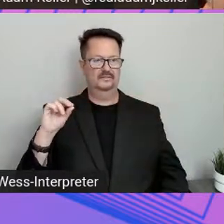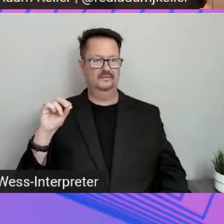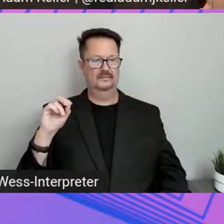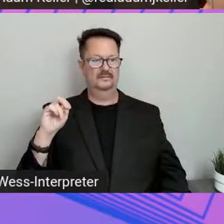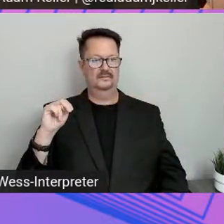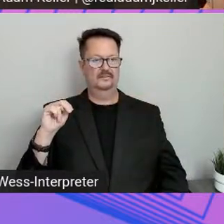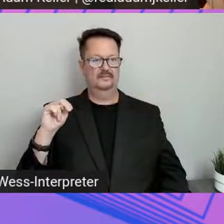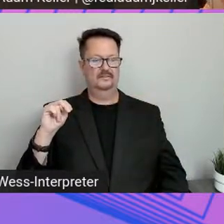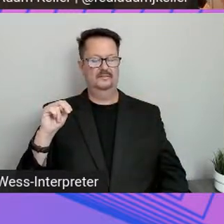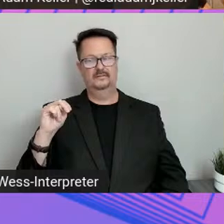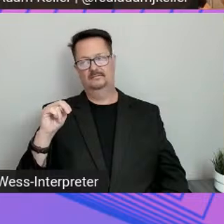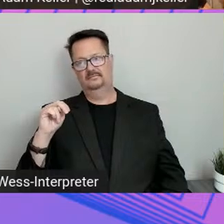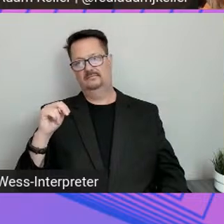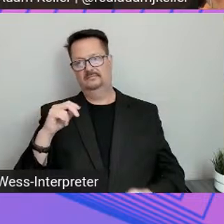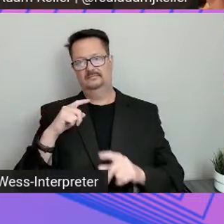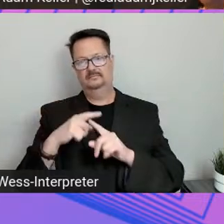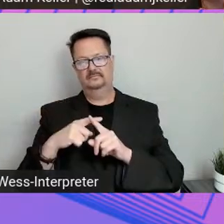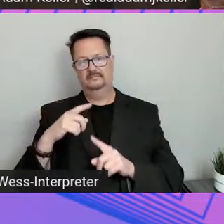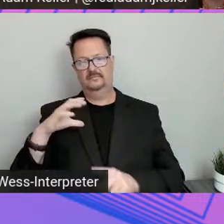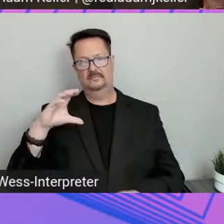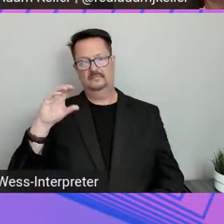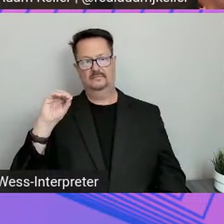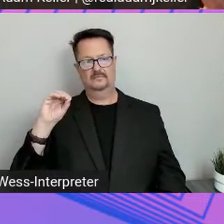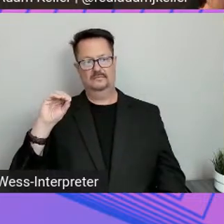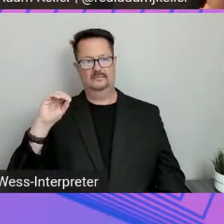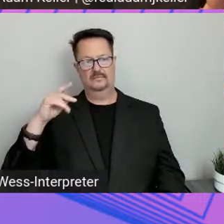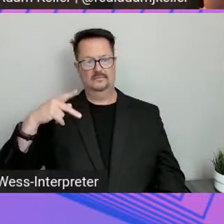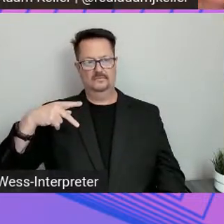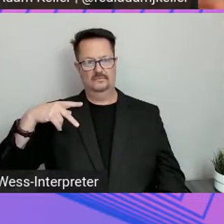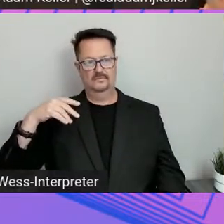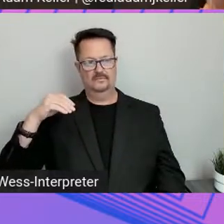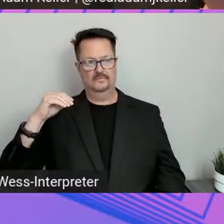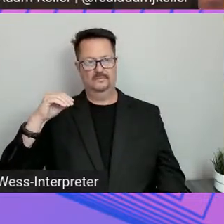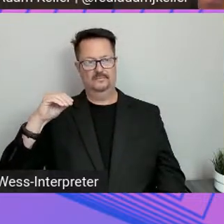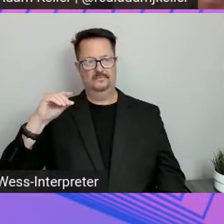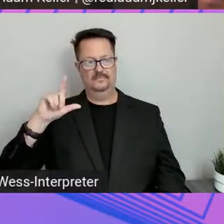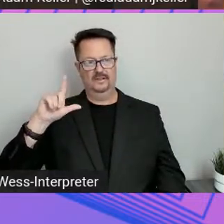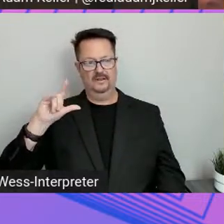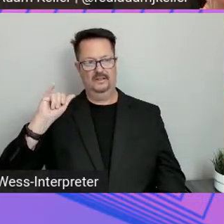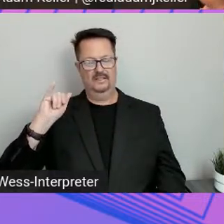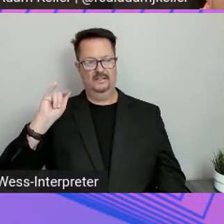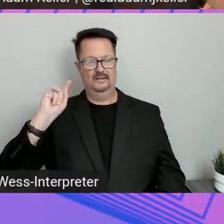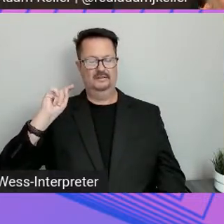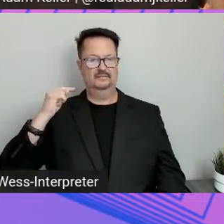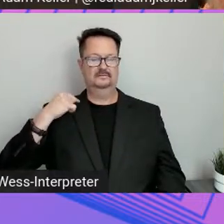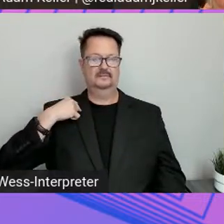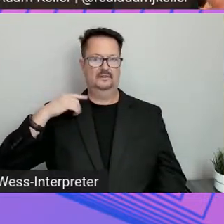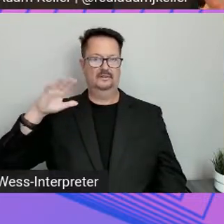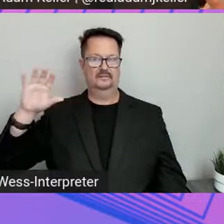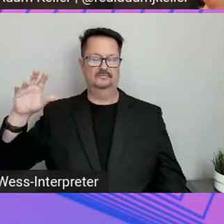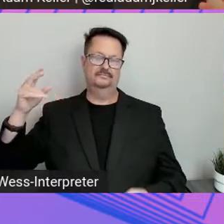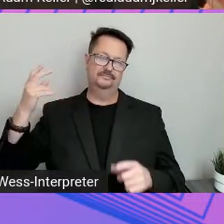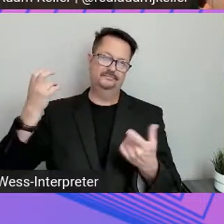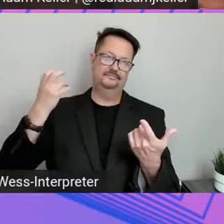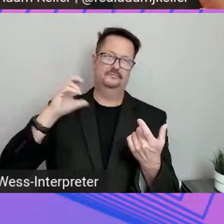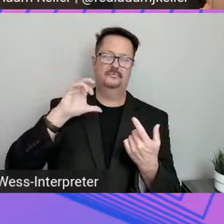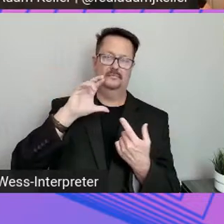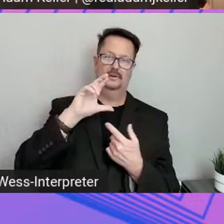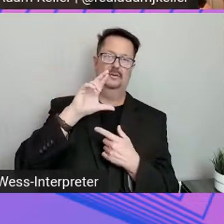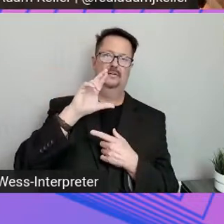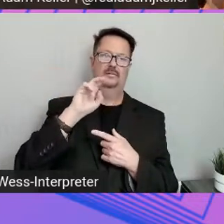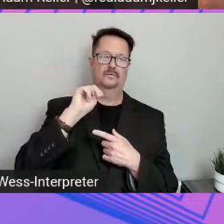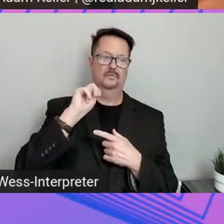really awesome opinionated scheduled task, basically cron type scheduler to